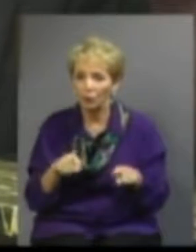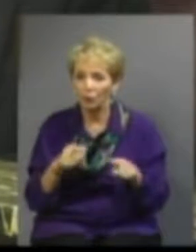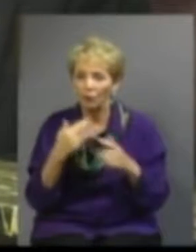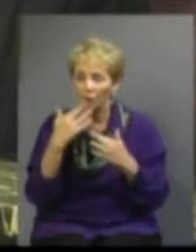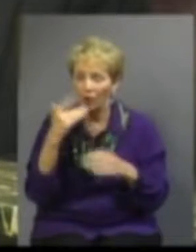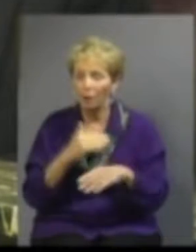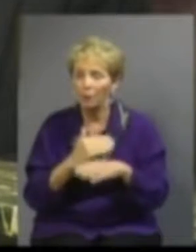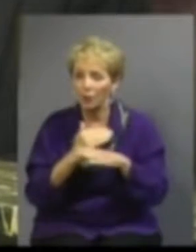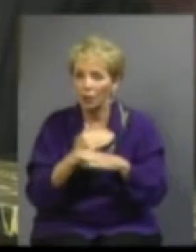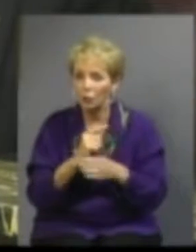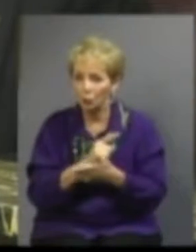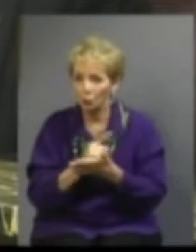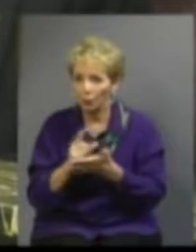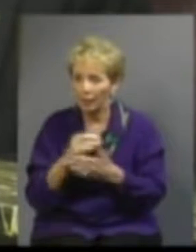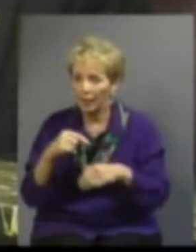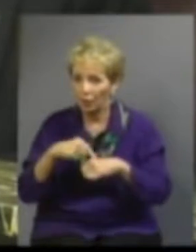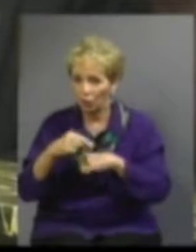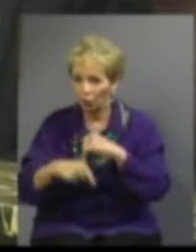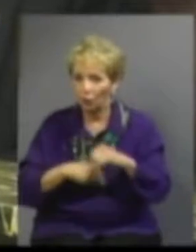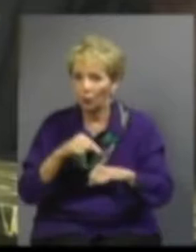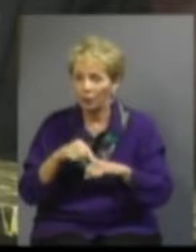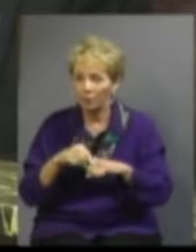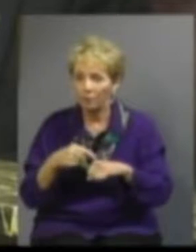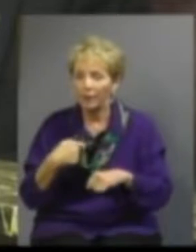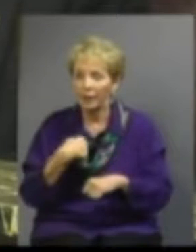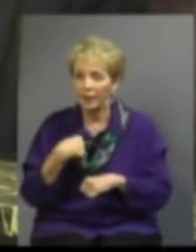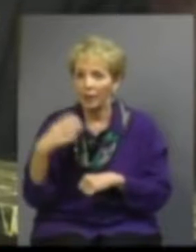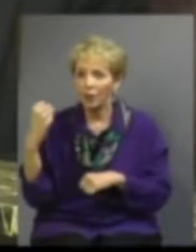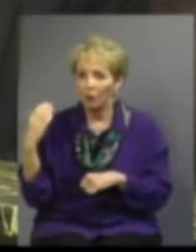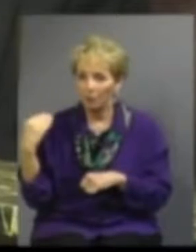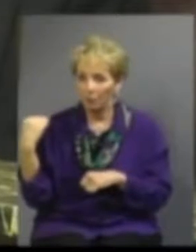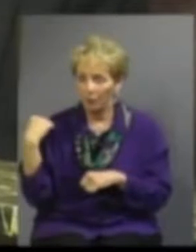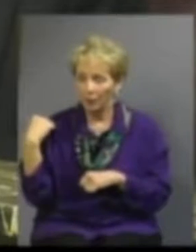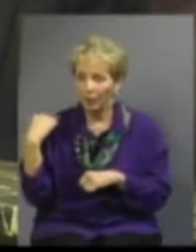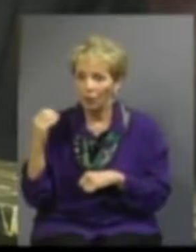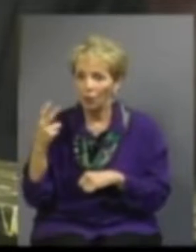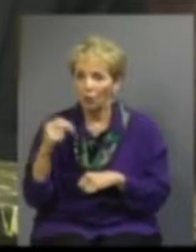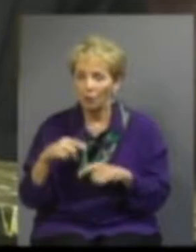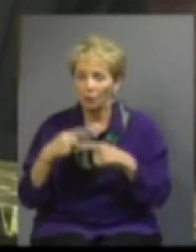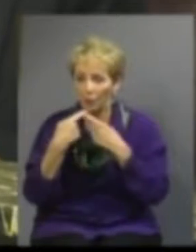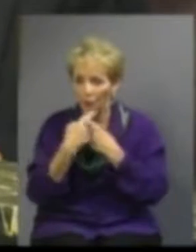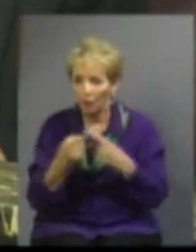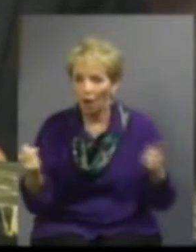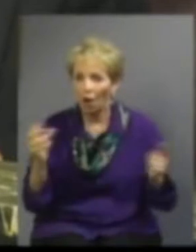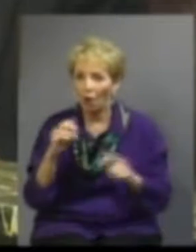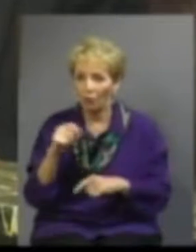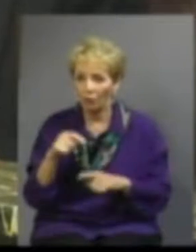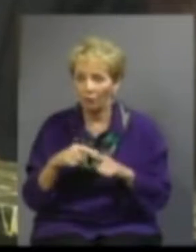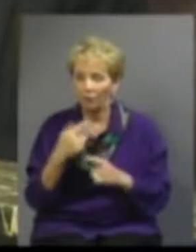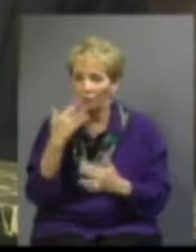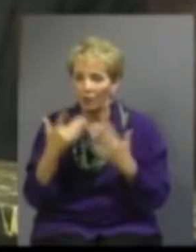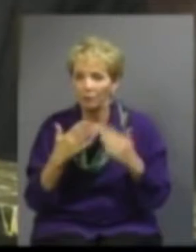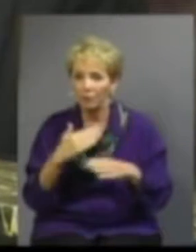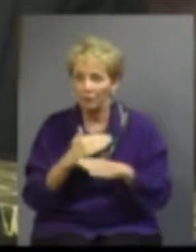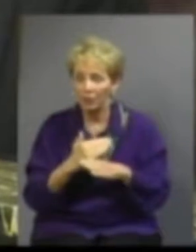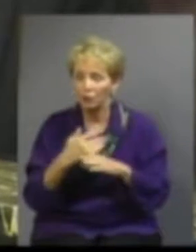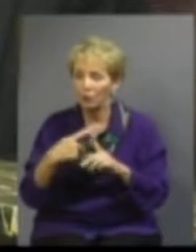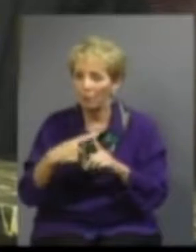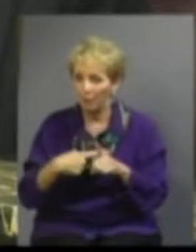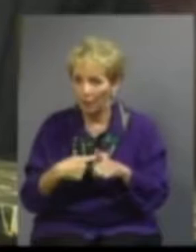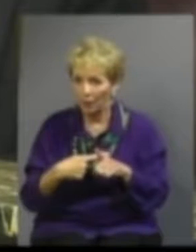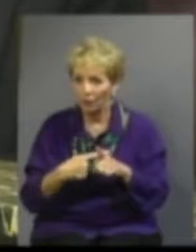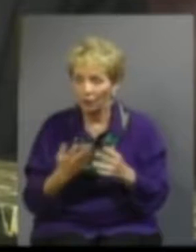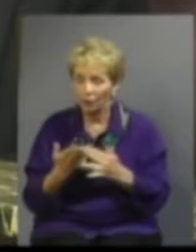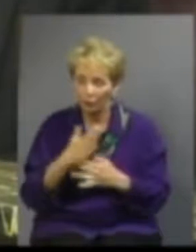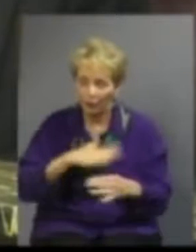Protection Week and year-round. Therefore, I, Mel Cohen, Mayor of the City of Morganton, do hereby proclaim October as Fire Prevention Month throughout